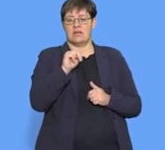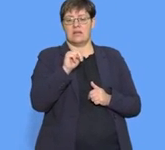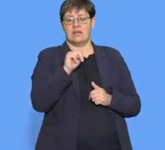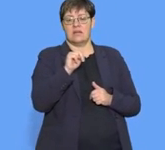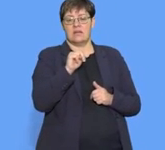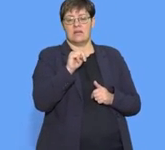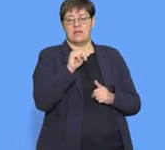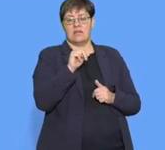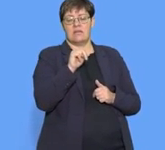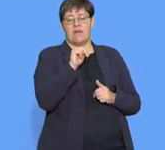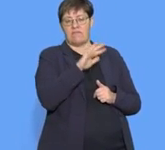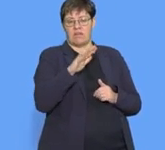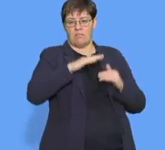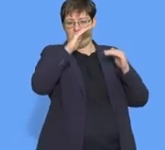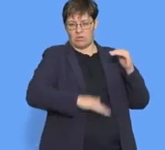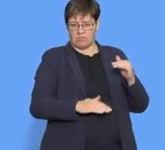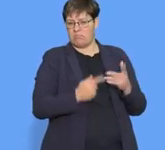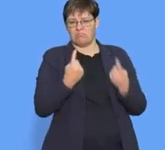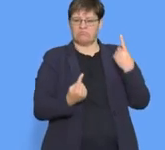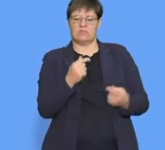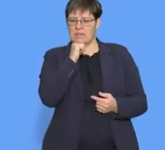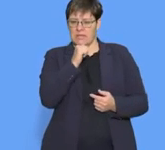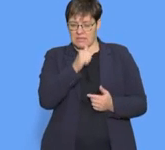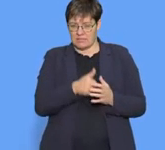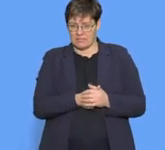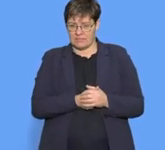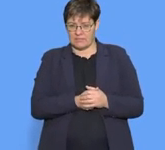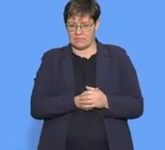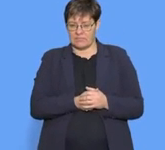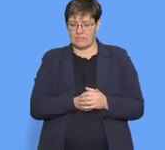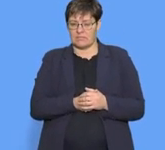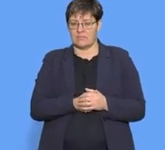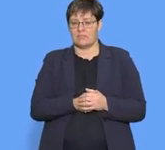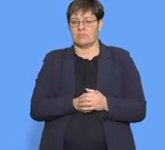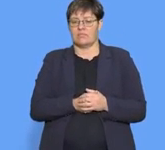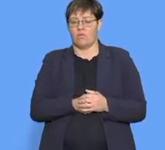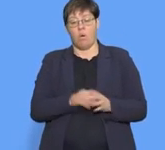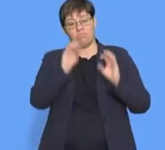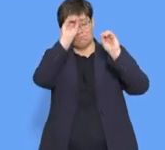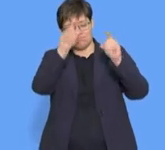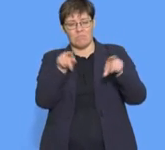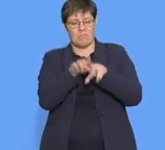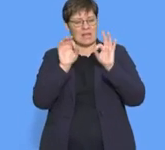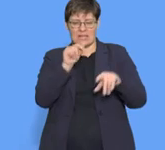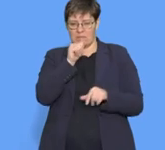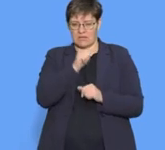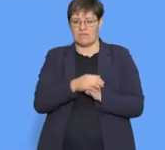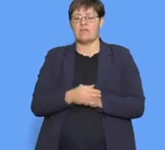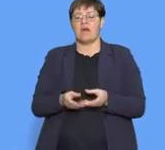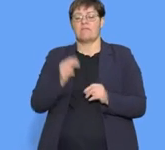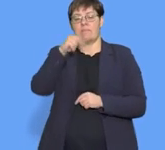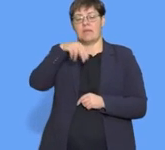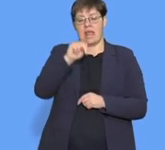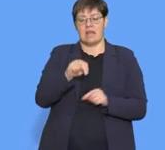and you can decide how you want to get through the algebra here. It's fine. Either way you do it, even if you put in the calculator exactly as it is, you'll get an